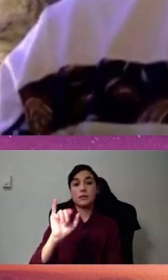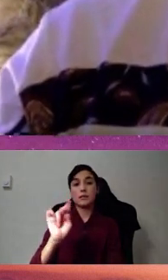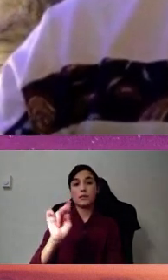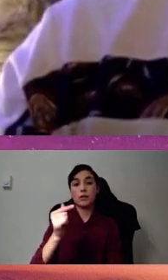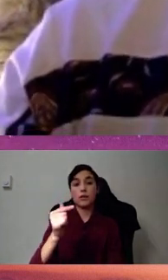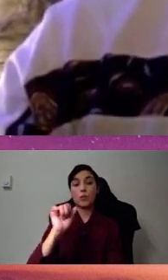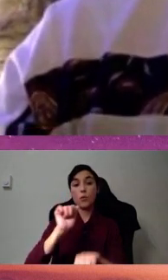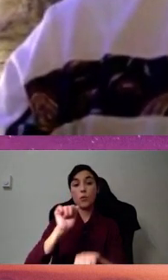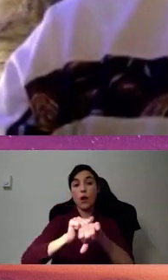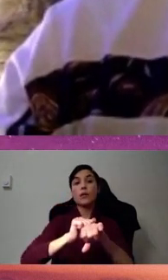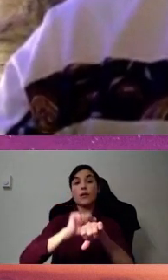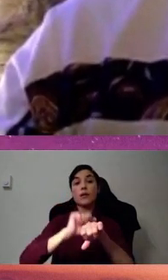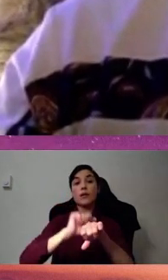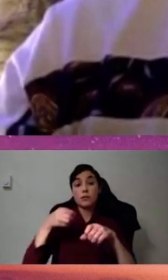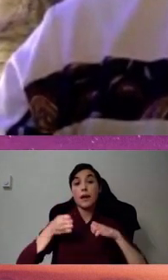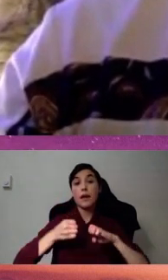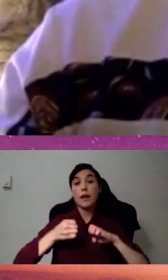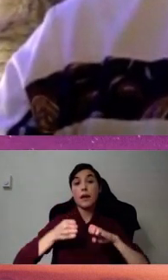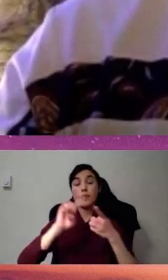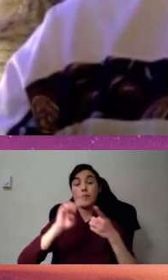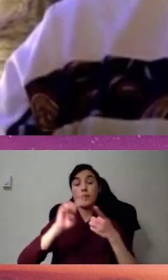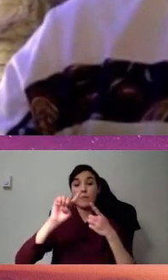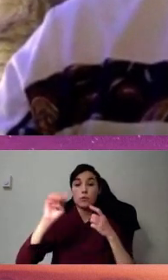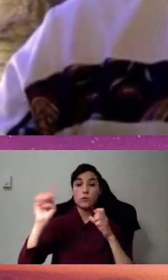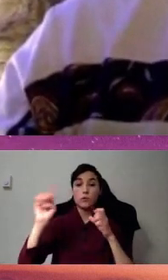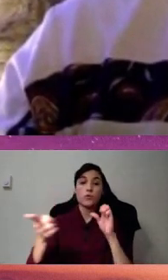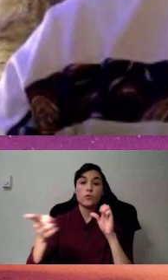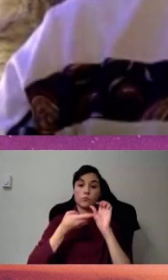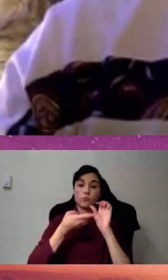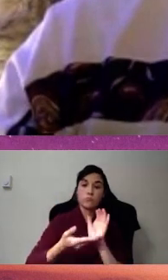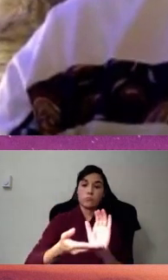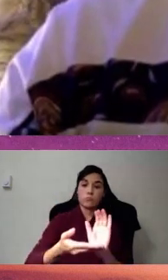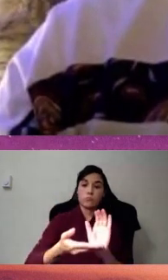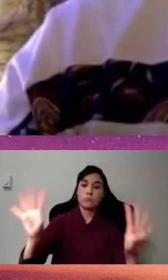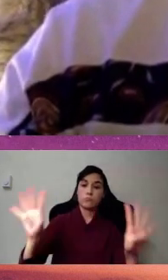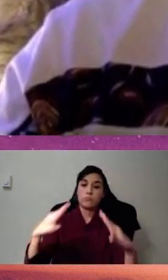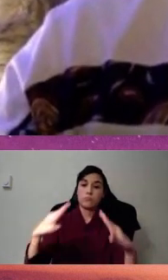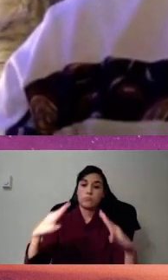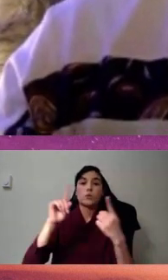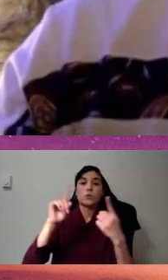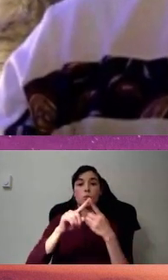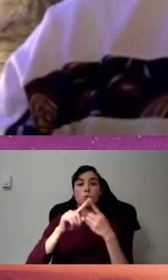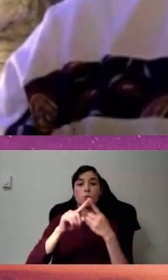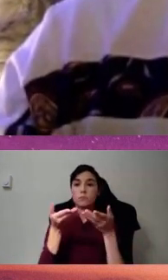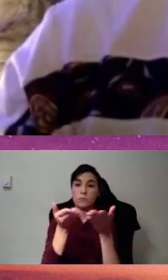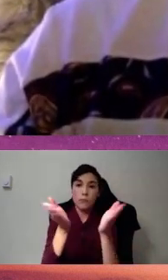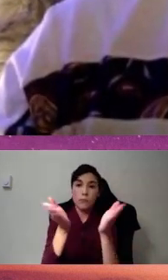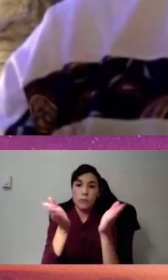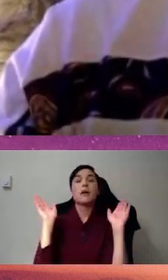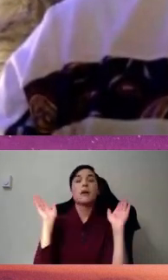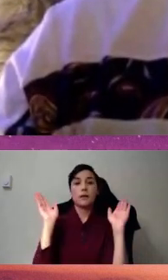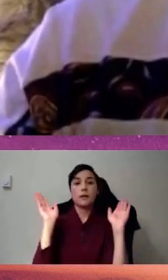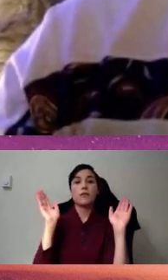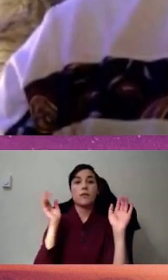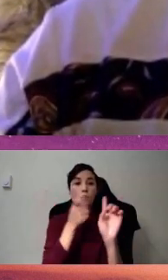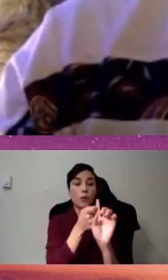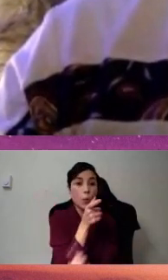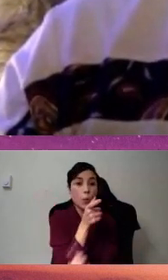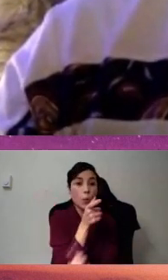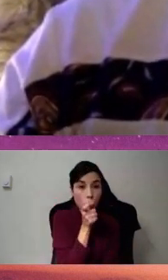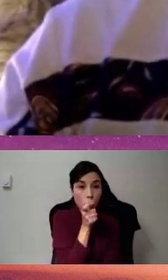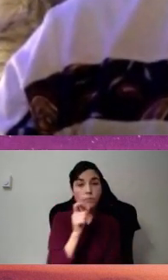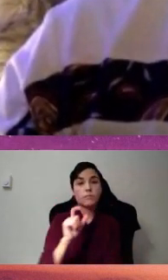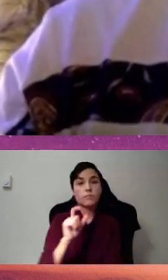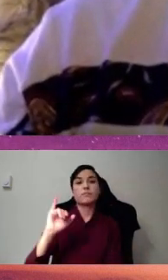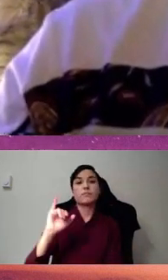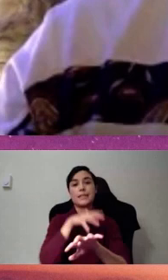brought into the public view and brought into organization by Indigenous youth. And it was led by